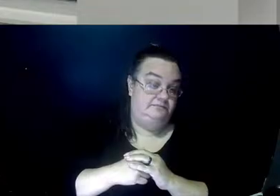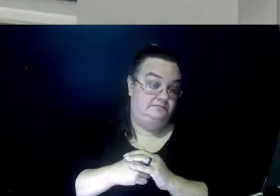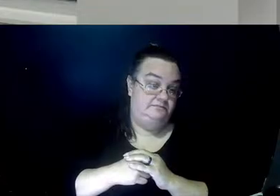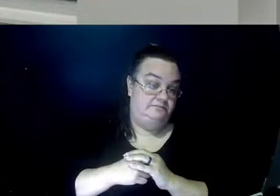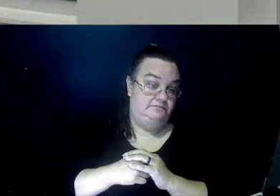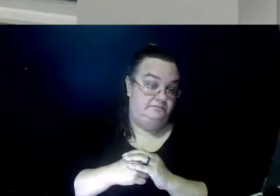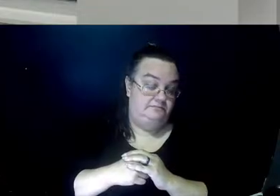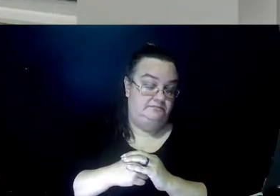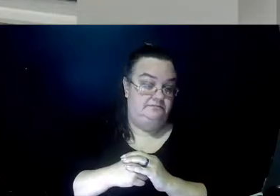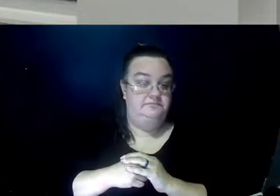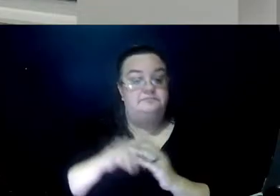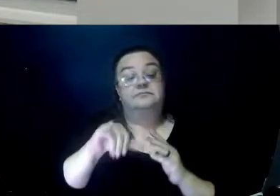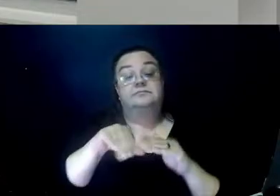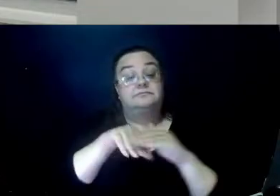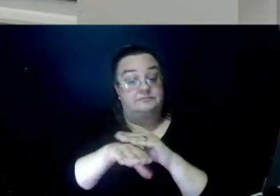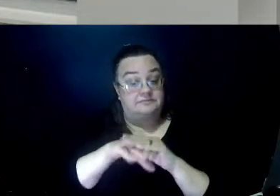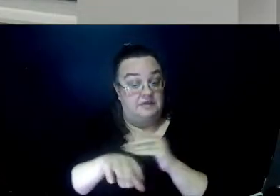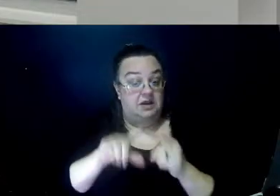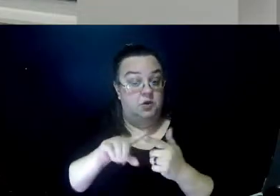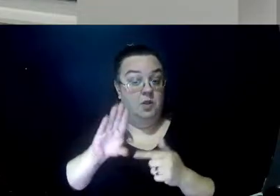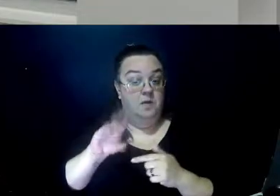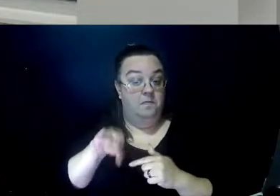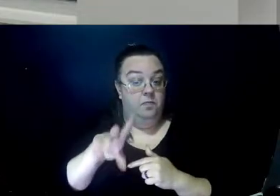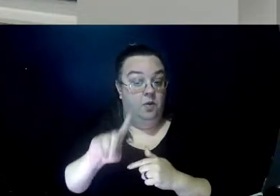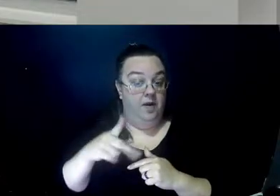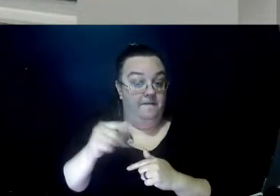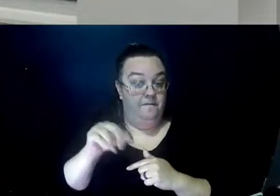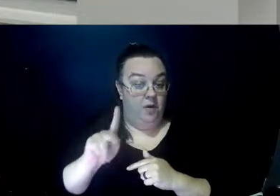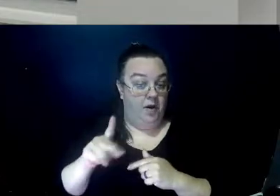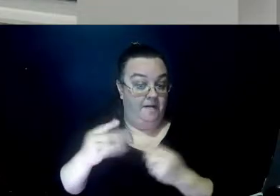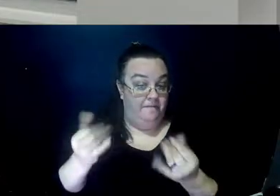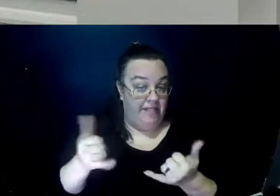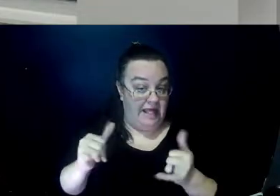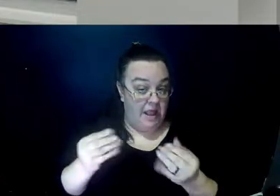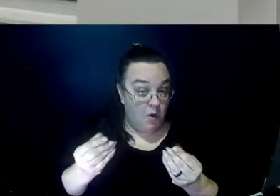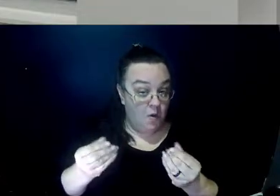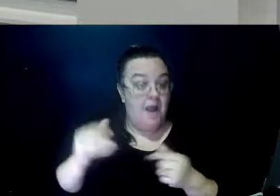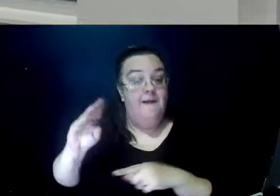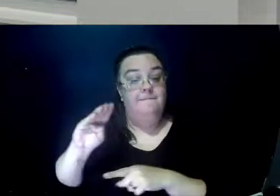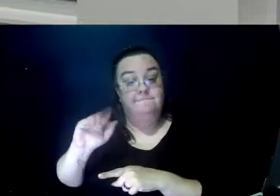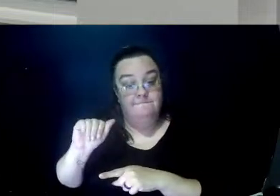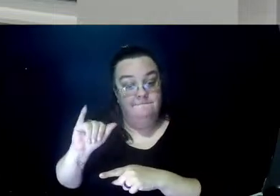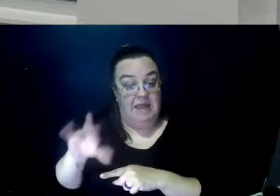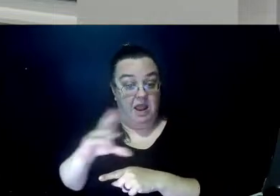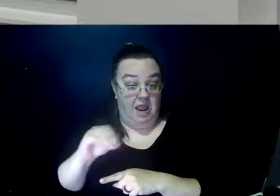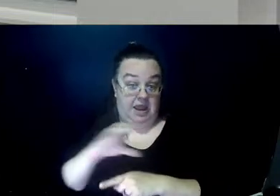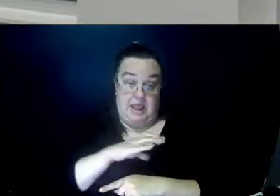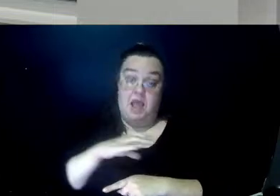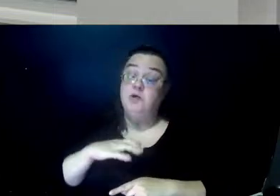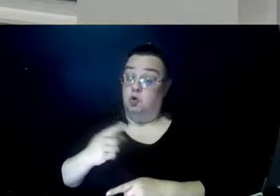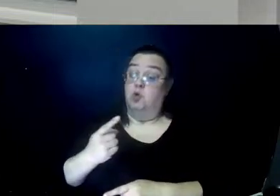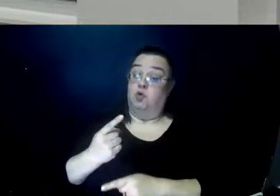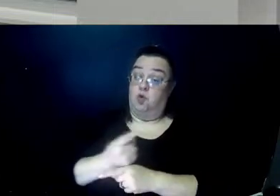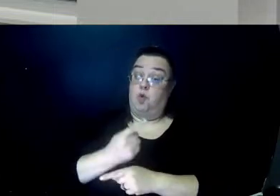the access to the Boyd Park playground, the mayor and council, correctly in my mind,